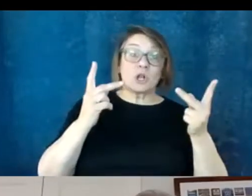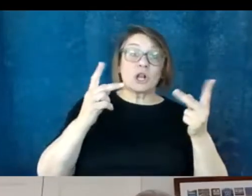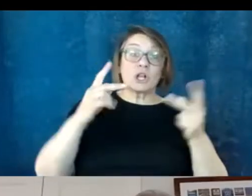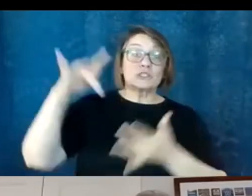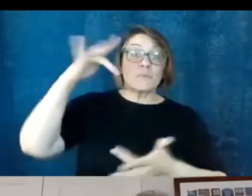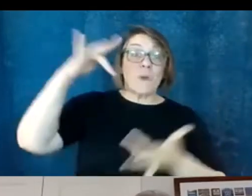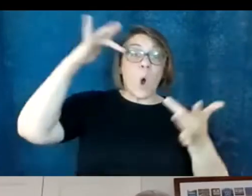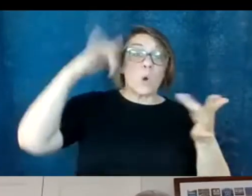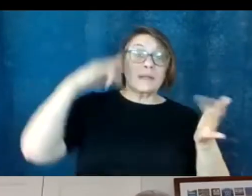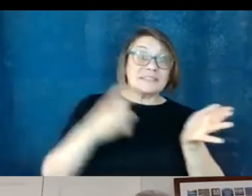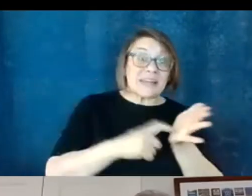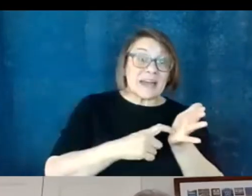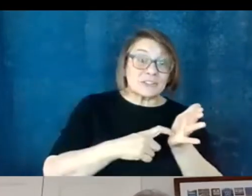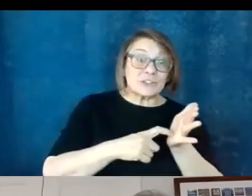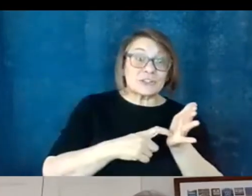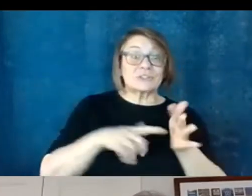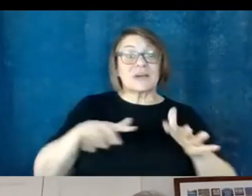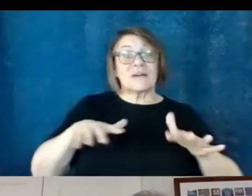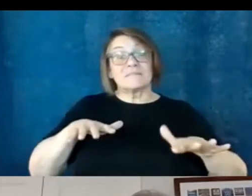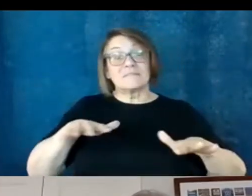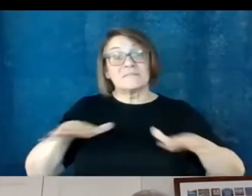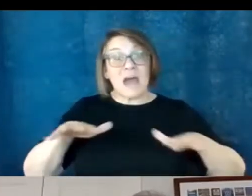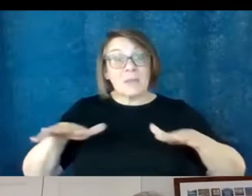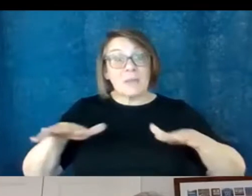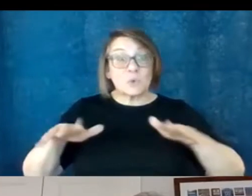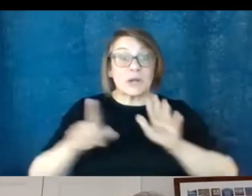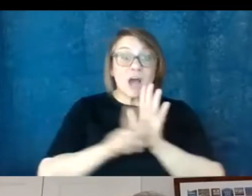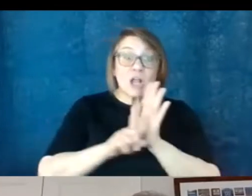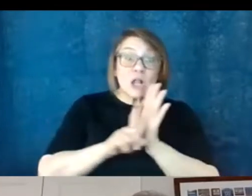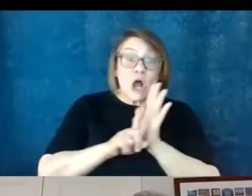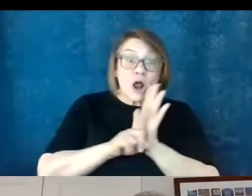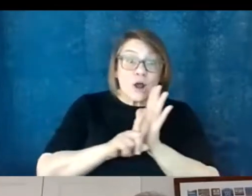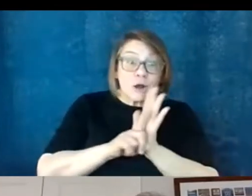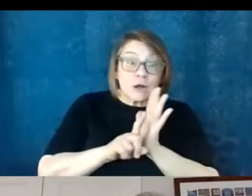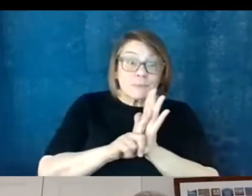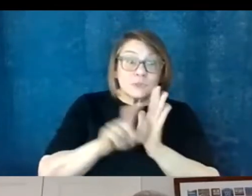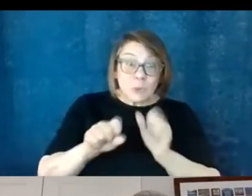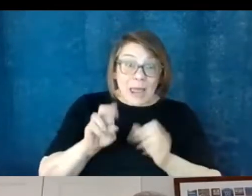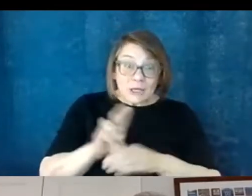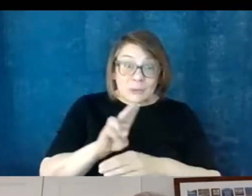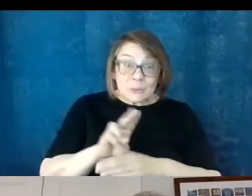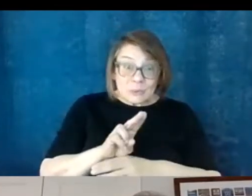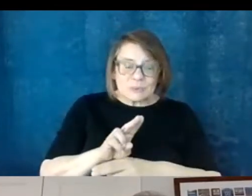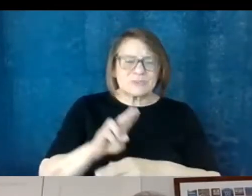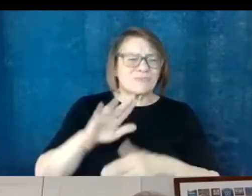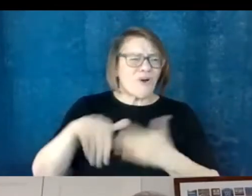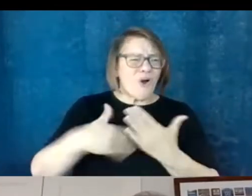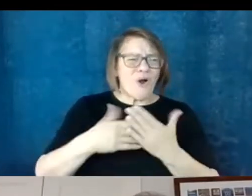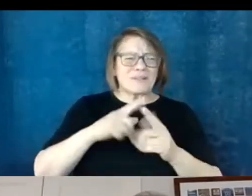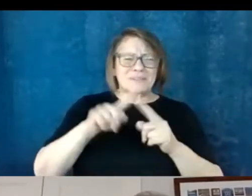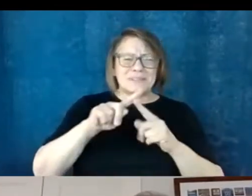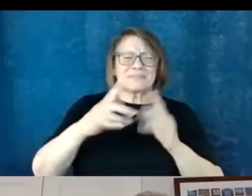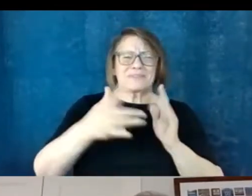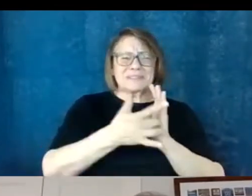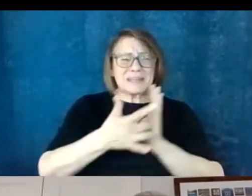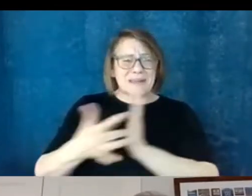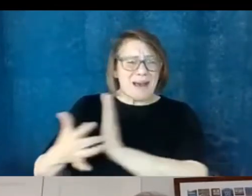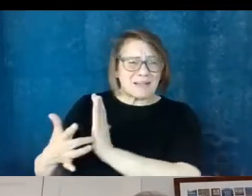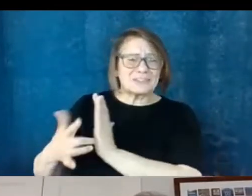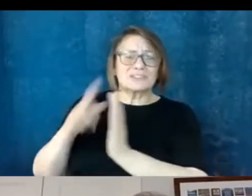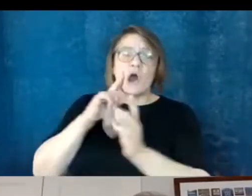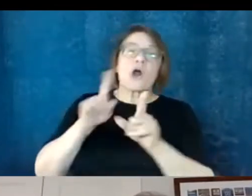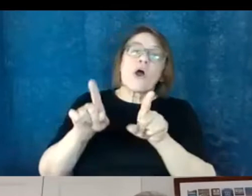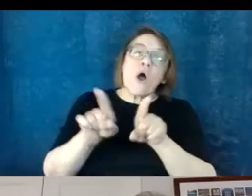detectors, vibratory alarm clocks that you can use. All of those technologies are